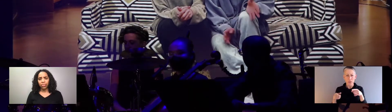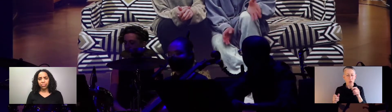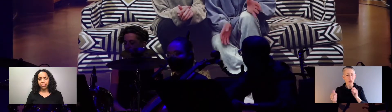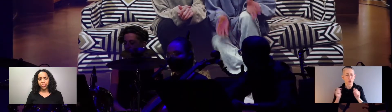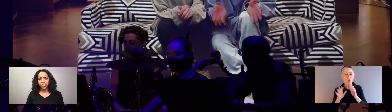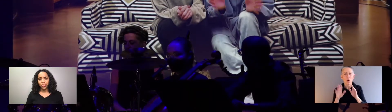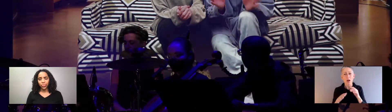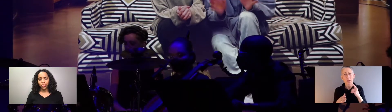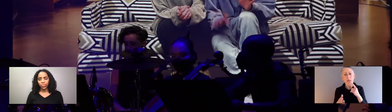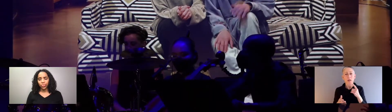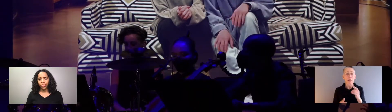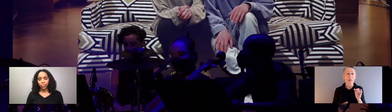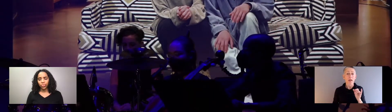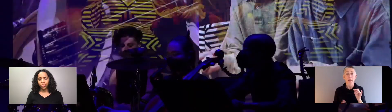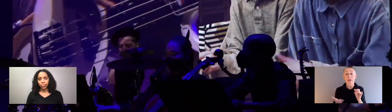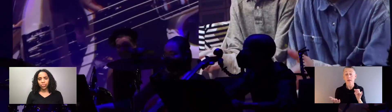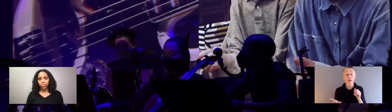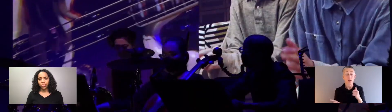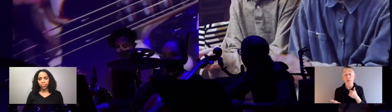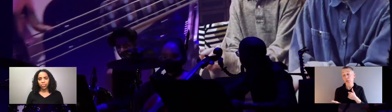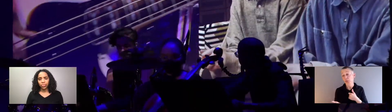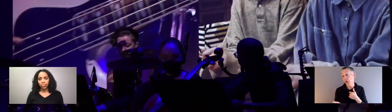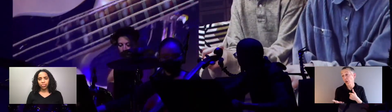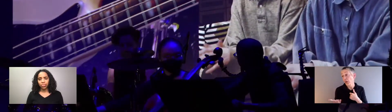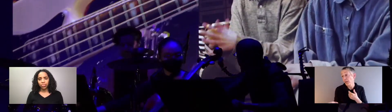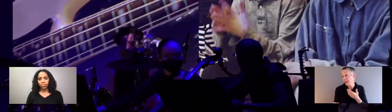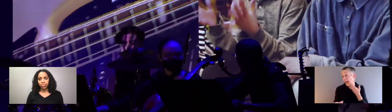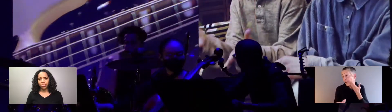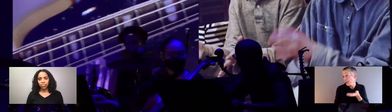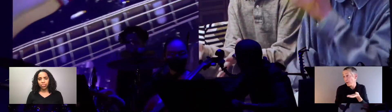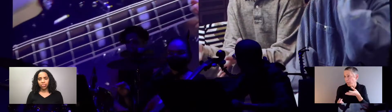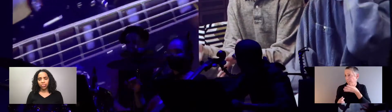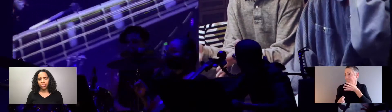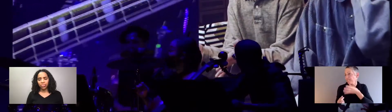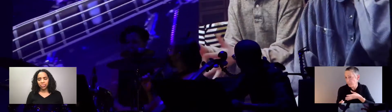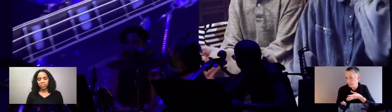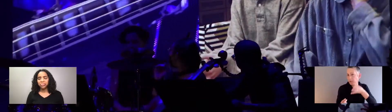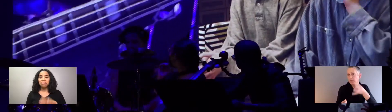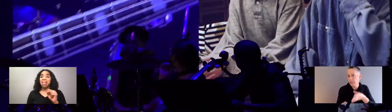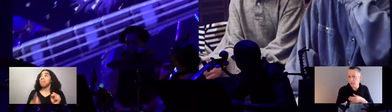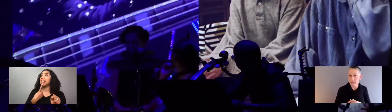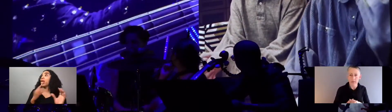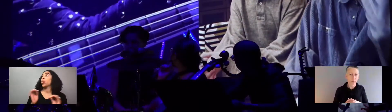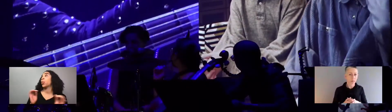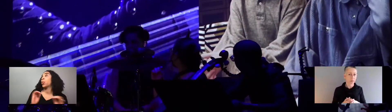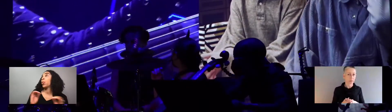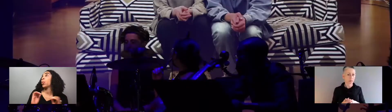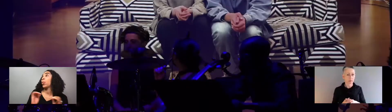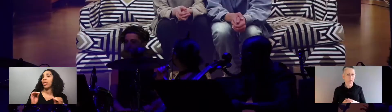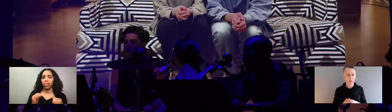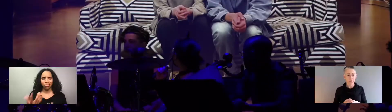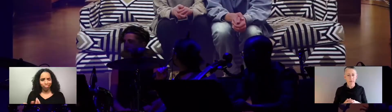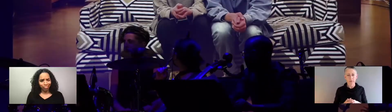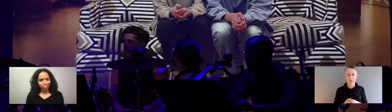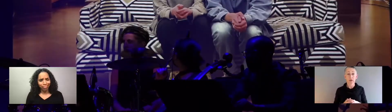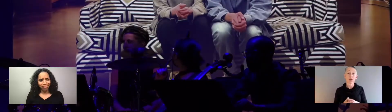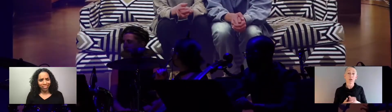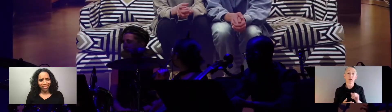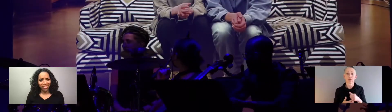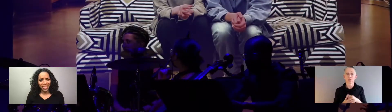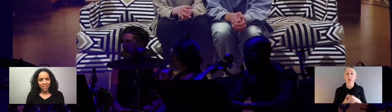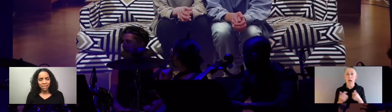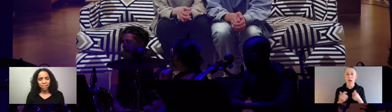sorry, just like don't know any female bassists. No, it wasn't really. Like, it was like, there aren't any. Oh, yeah, there literally like, aren't any. I'm sorry, that actually just